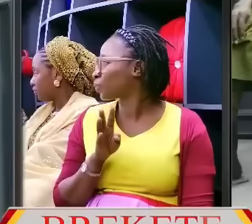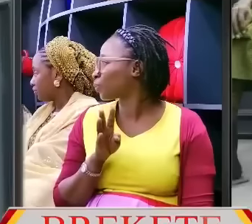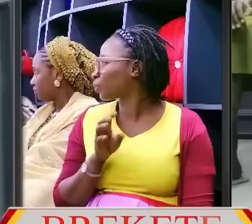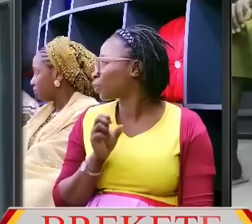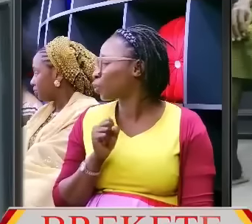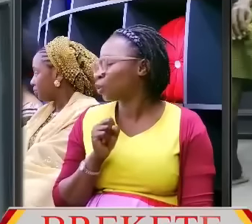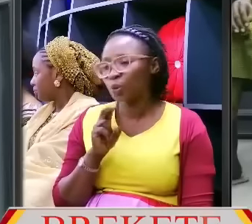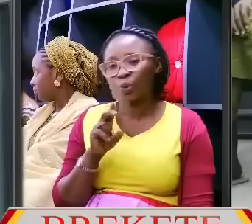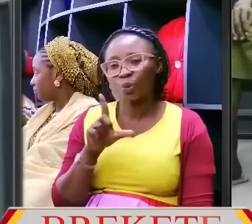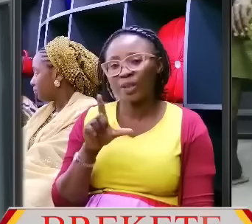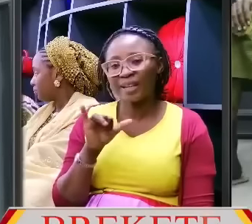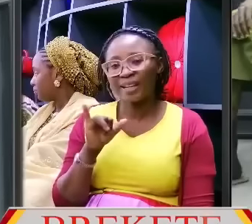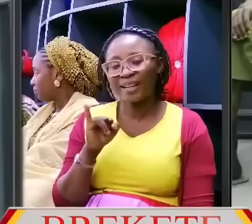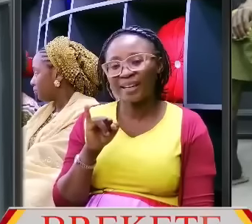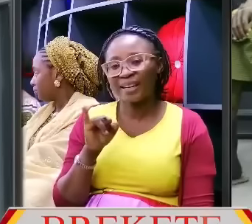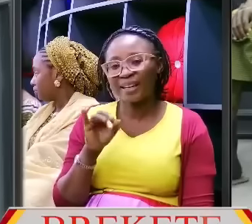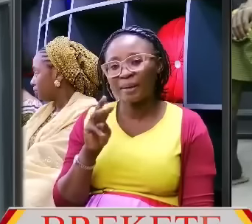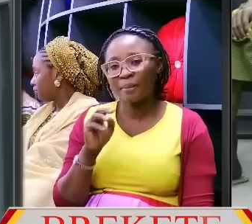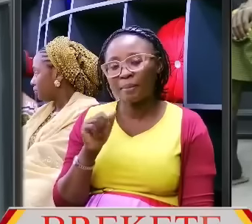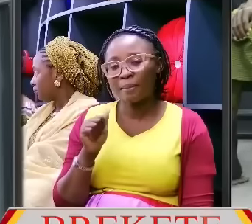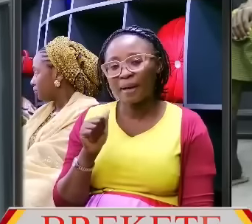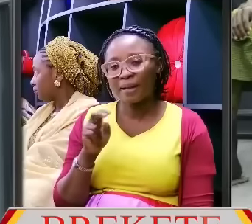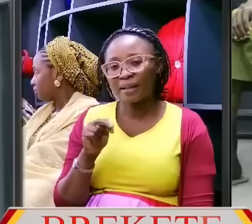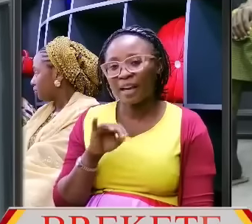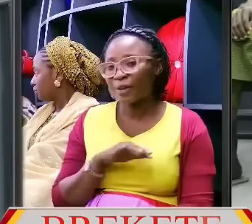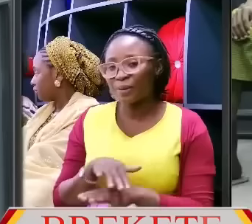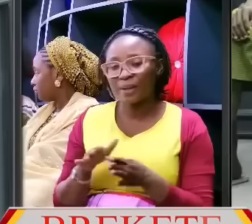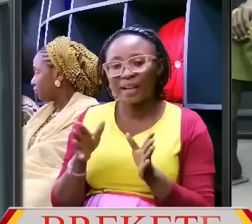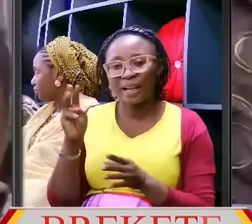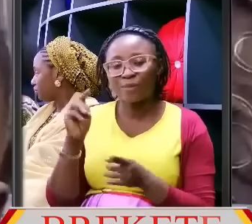see, Suleiman, right? I know allow Suleiman talk.